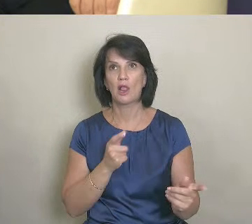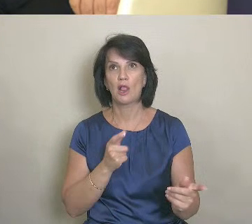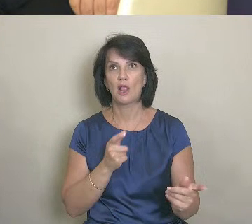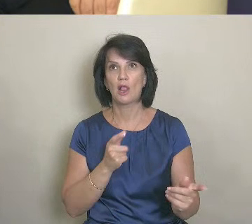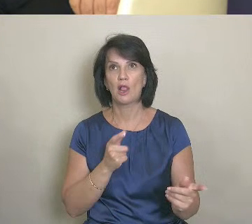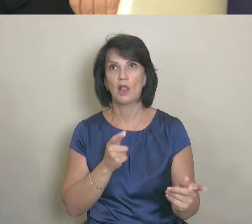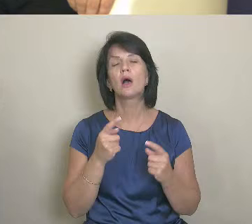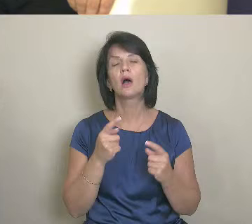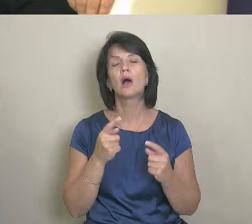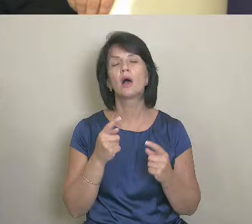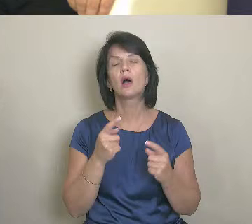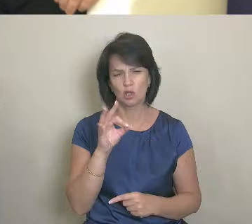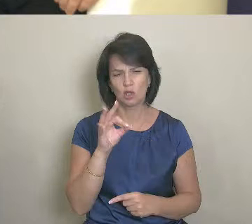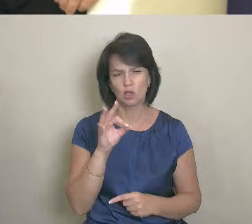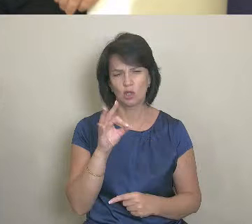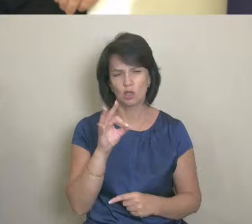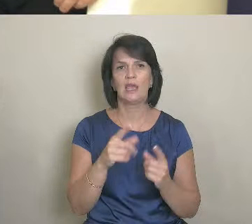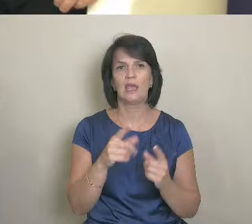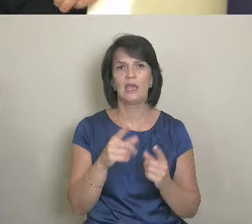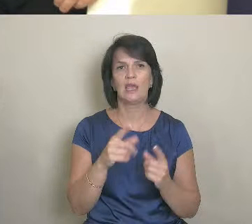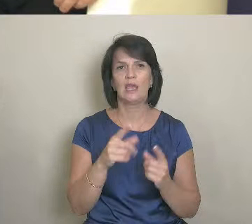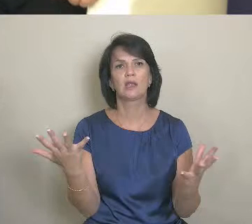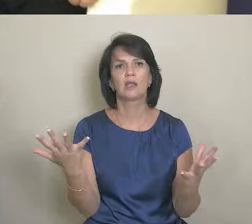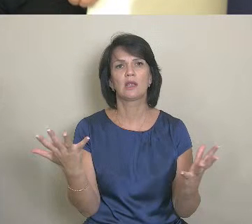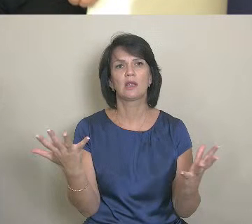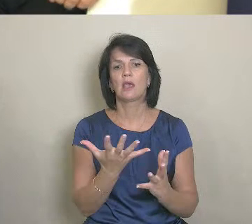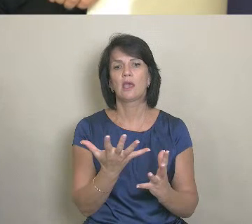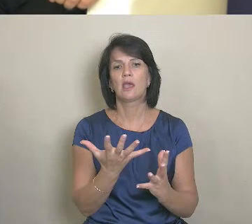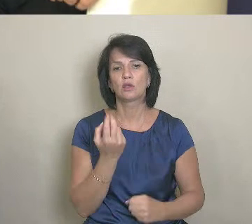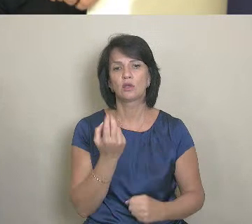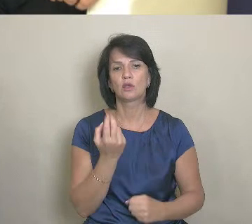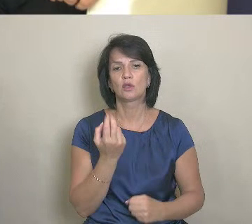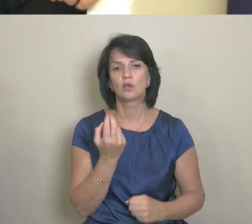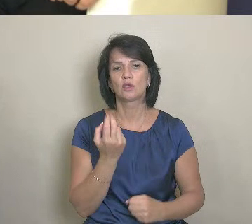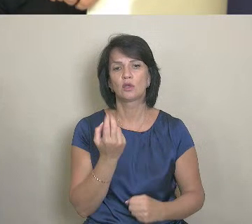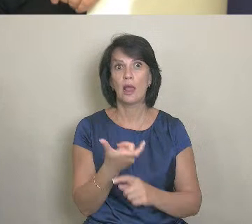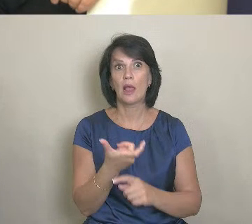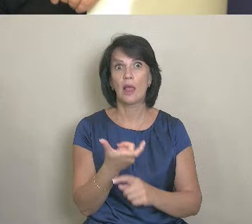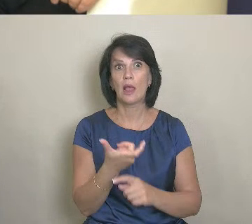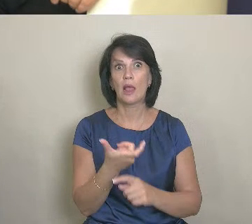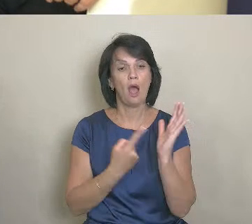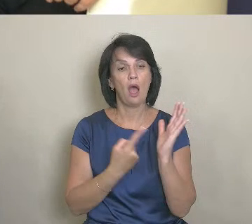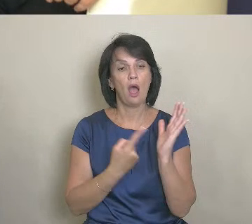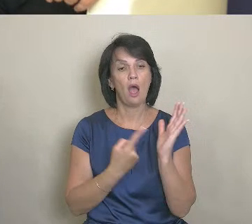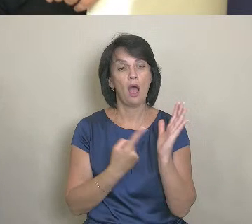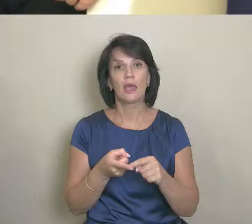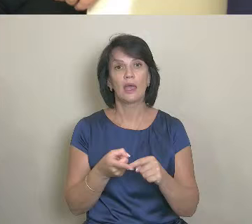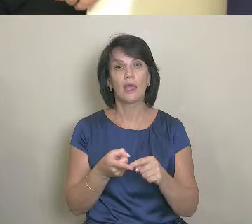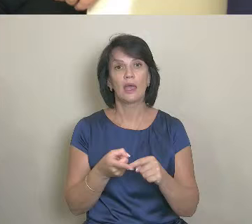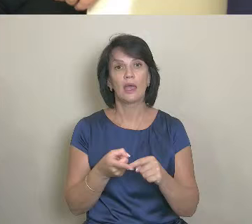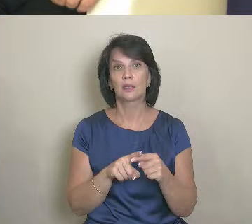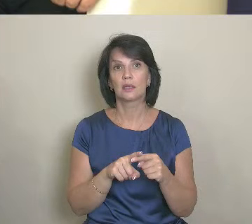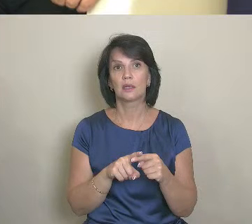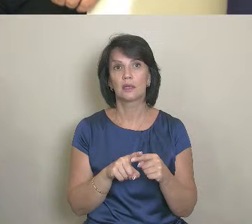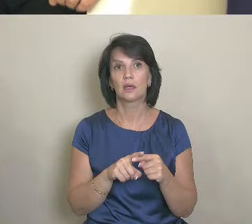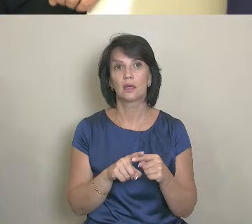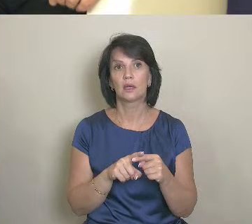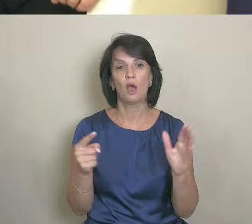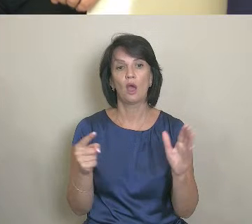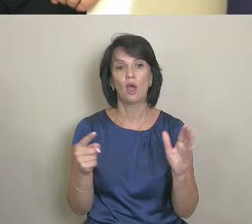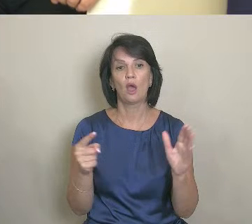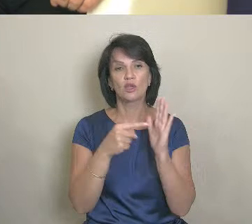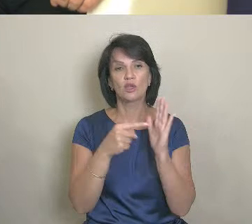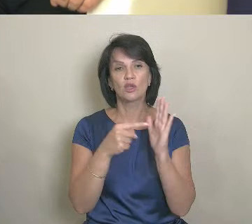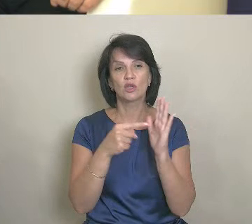criteria for the civil military administration that they are guided by. Well, the most of the arguments in